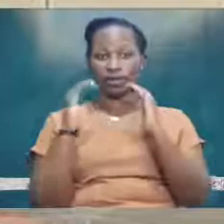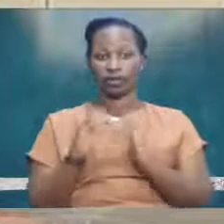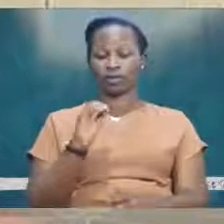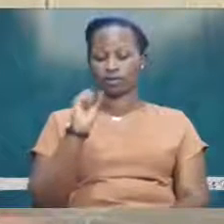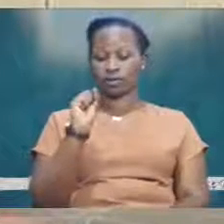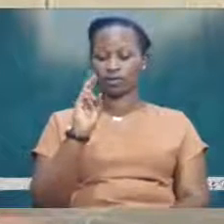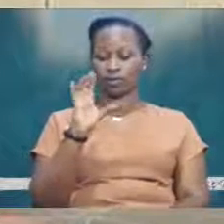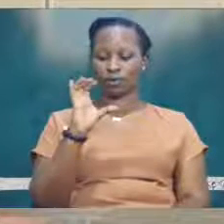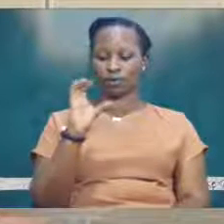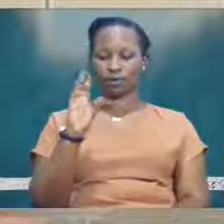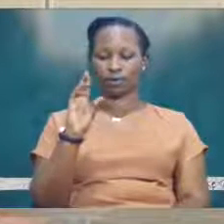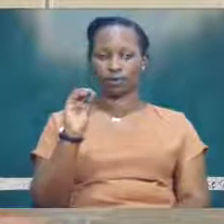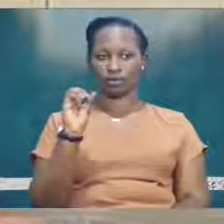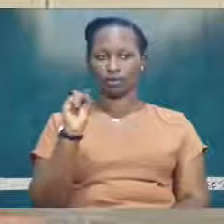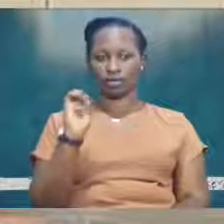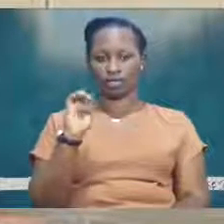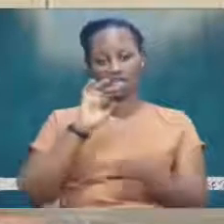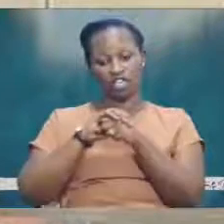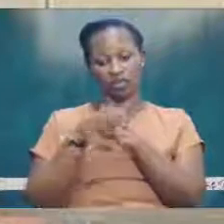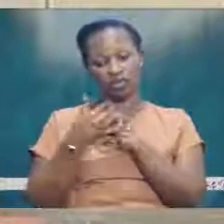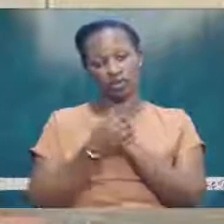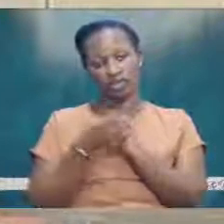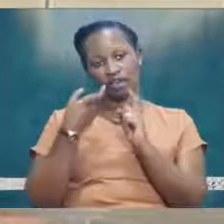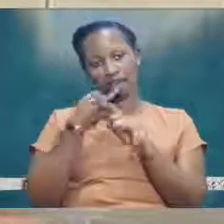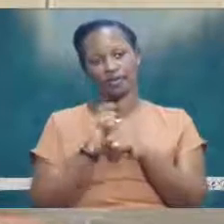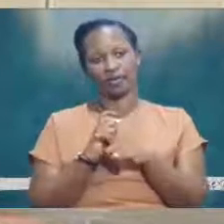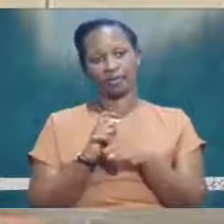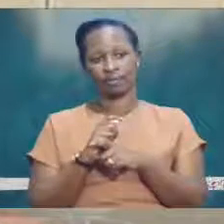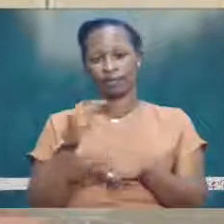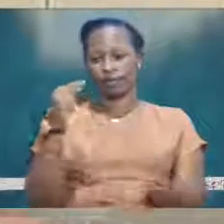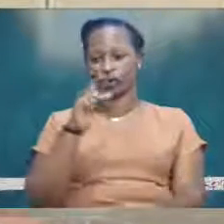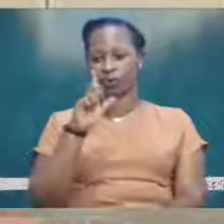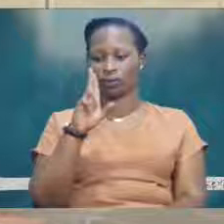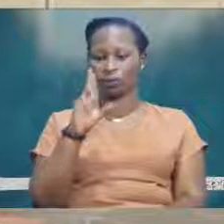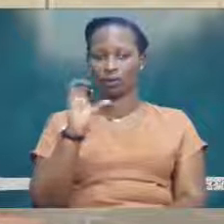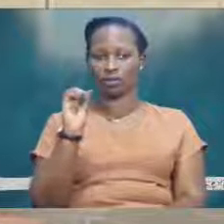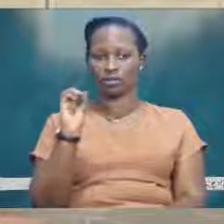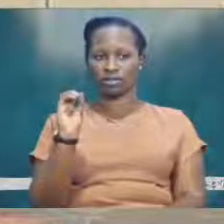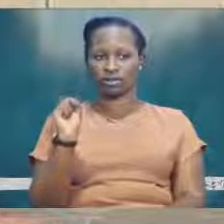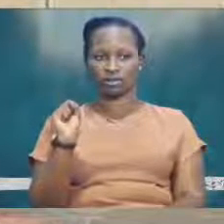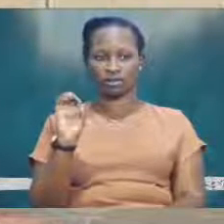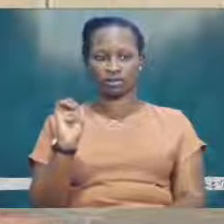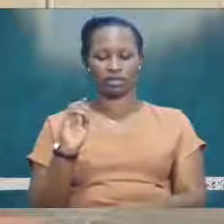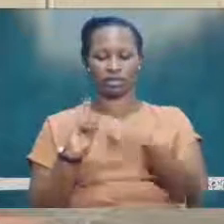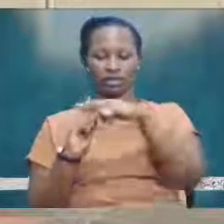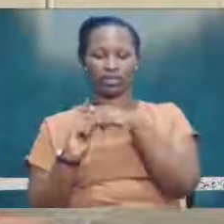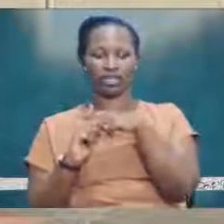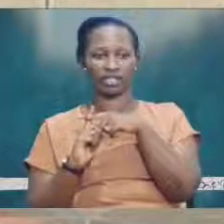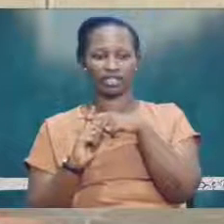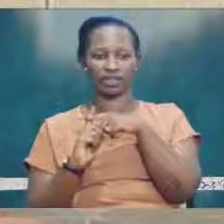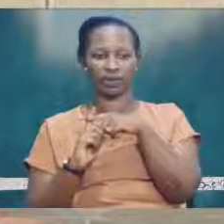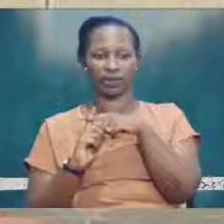Sucrose is formed from glucose and